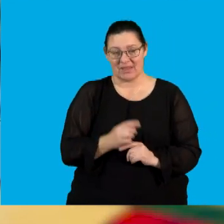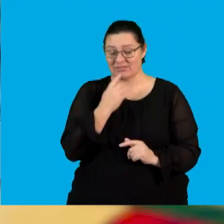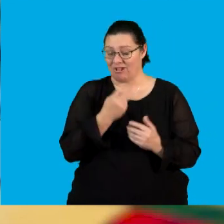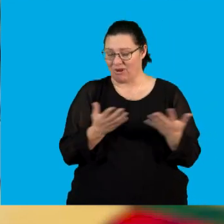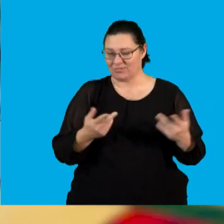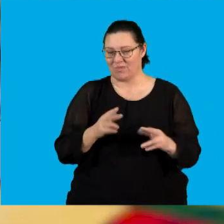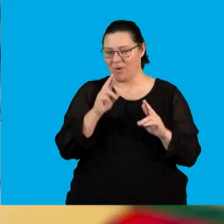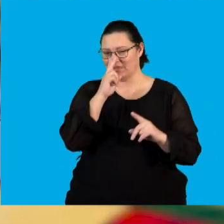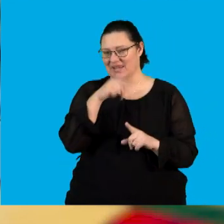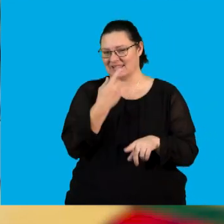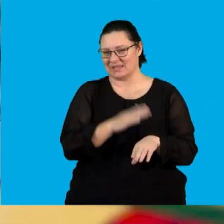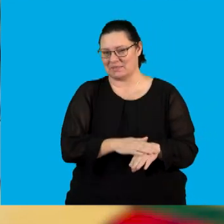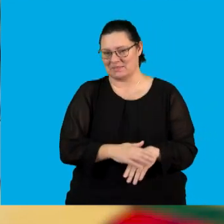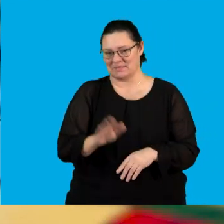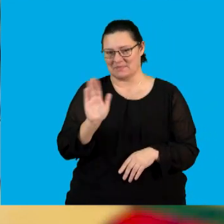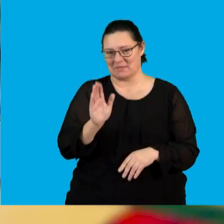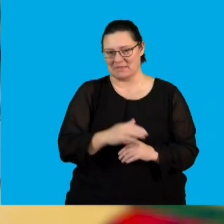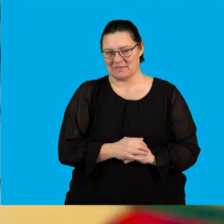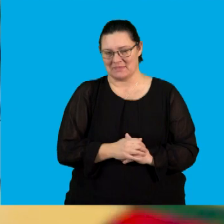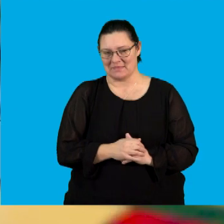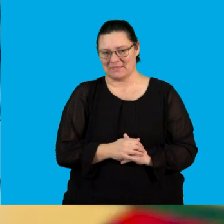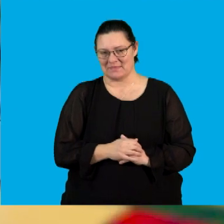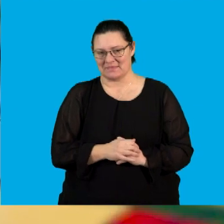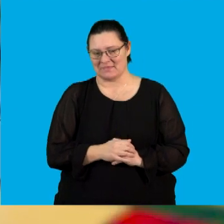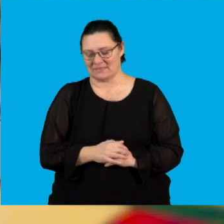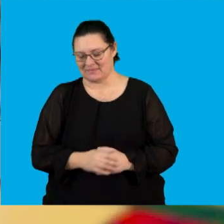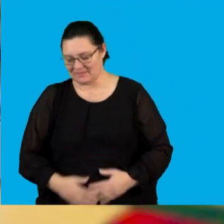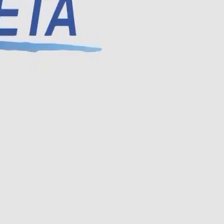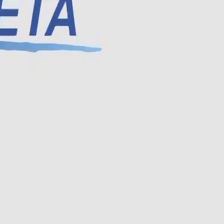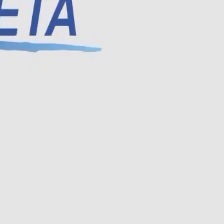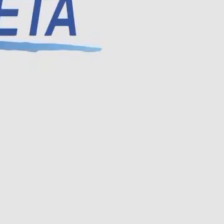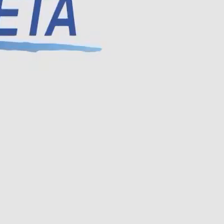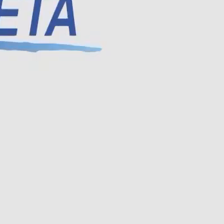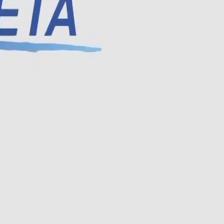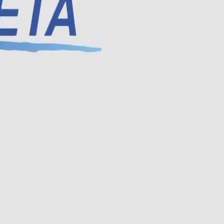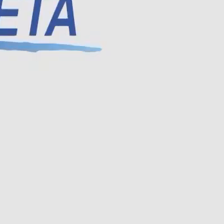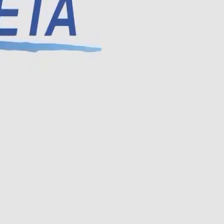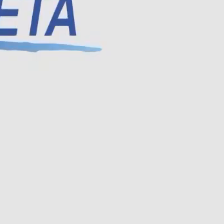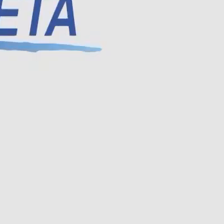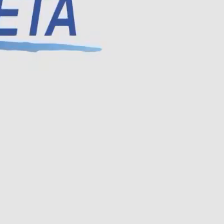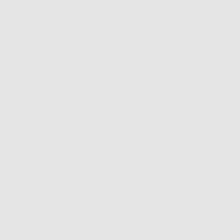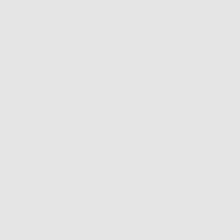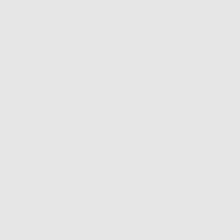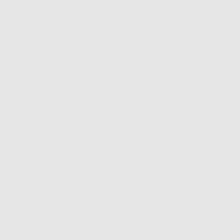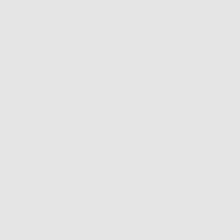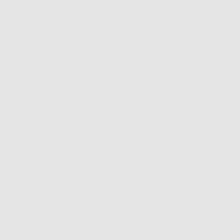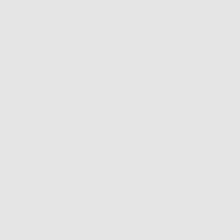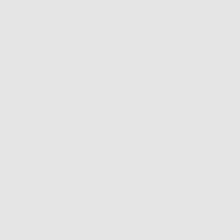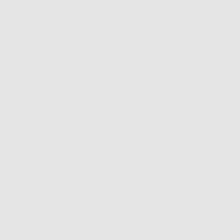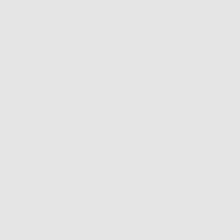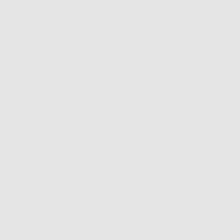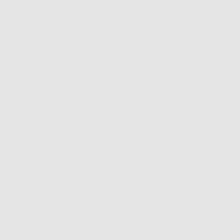mouthful. I hope I see you next time. Bye.